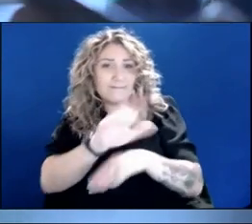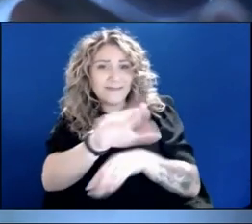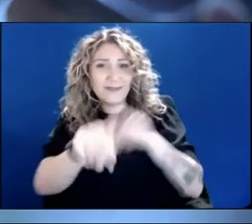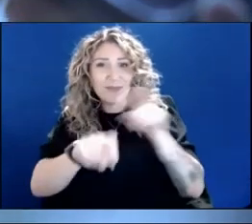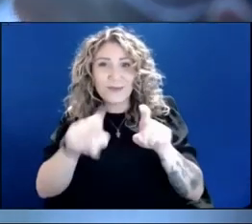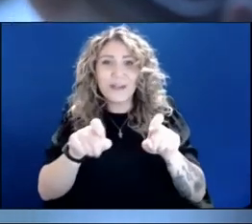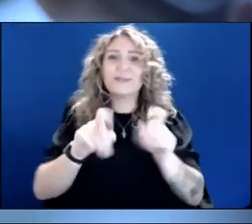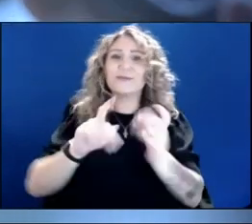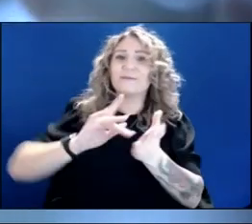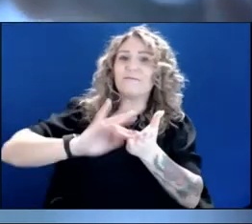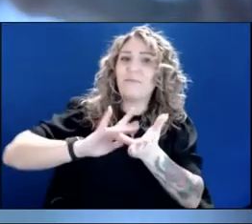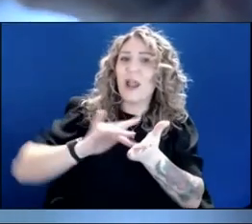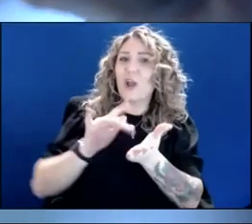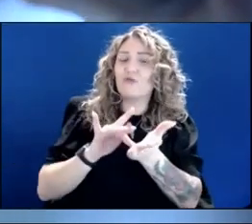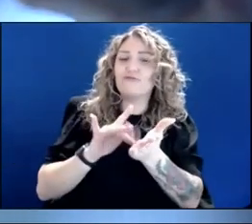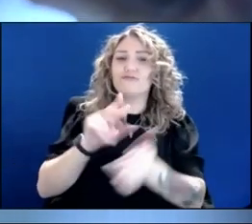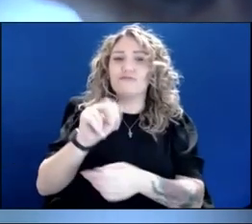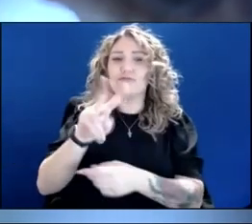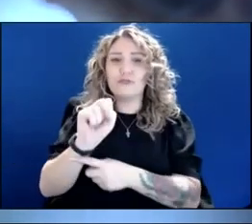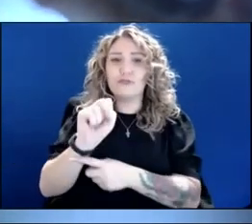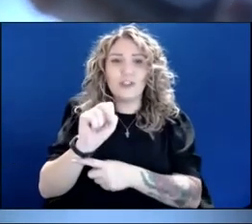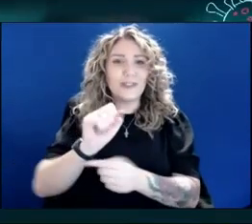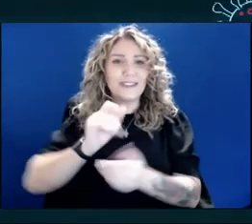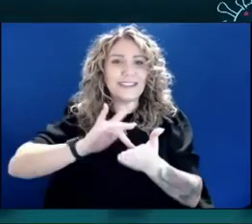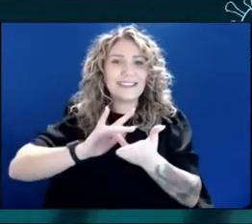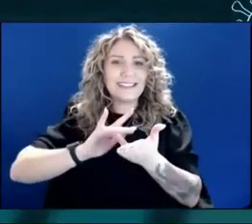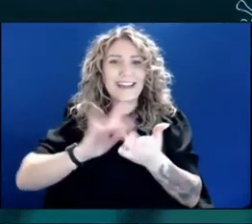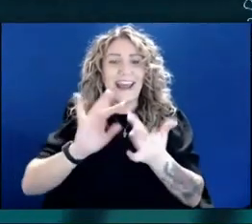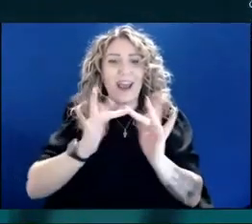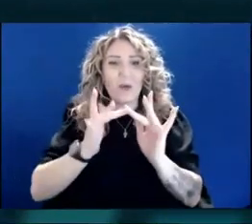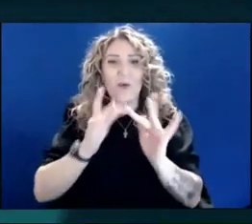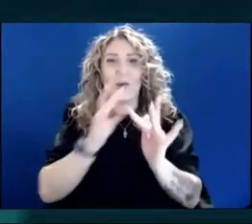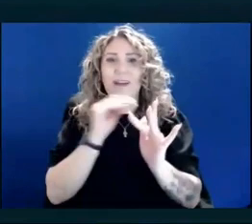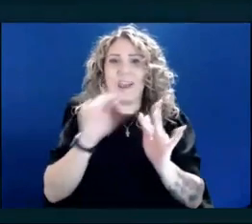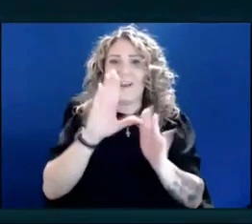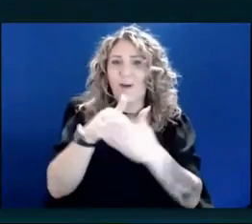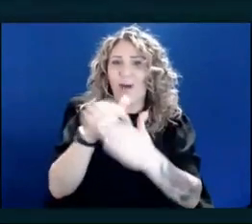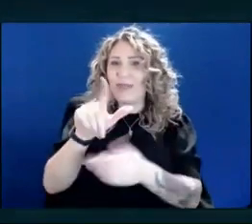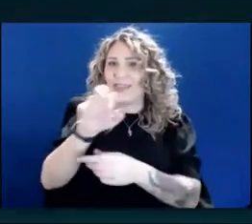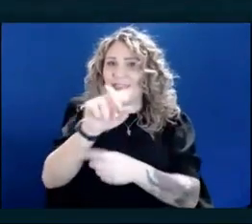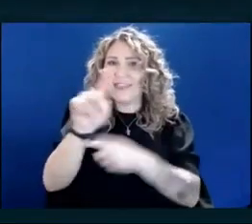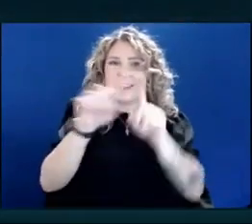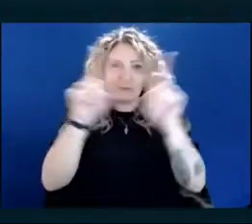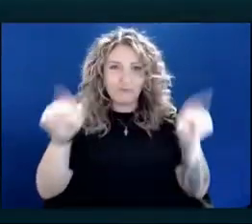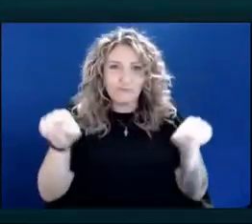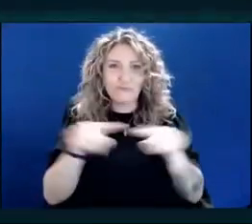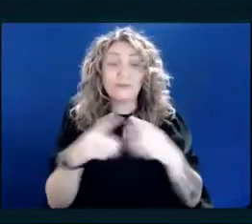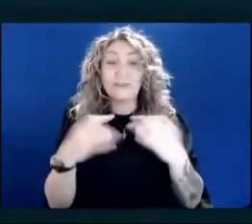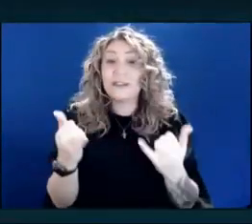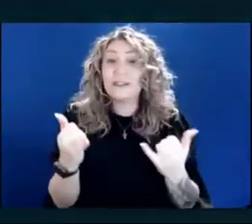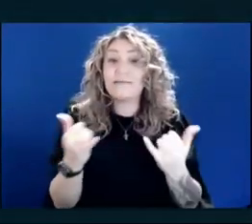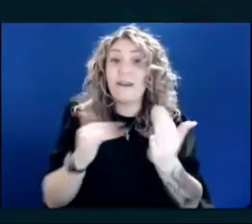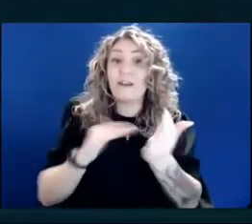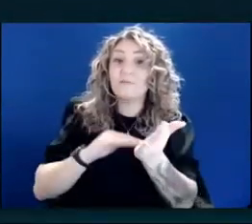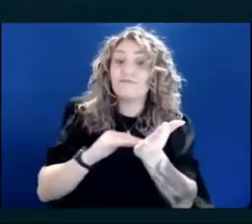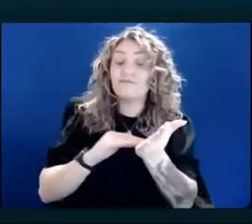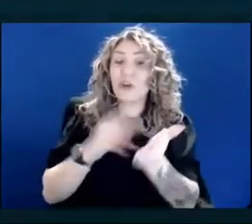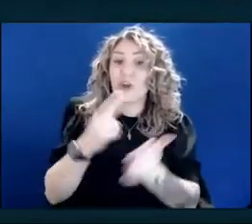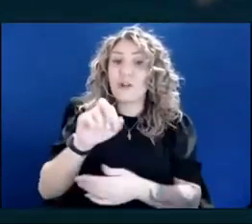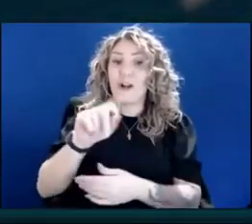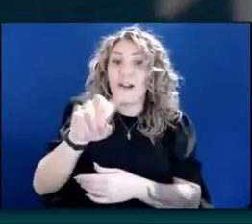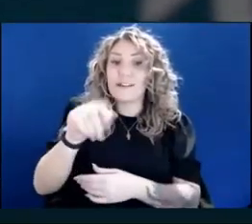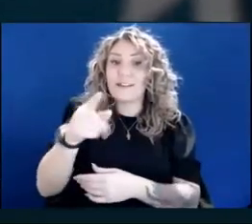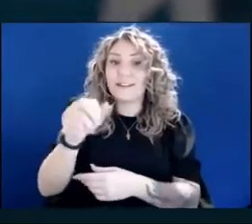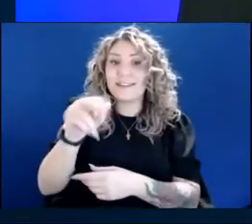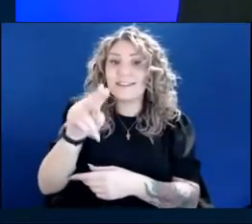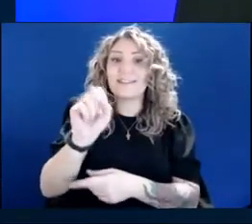to those right there on your screen. Let's get to Dr. Dana Hawkinson this morning, Medical Director of Infection Prevention and Control, joining us with our COVID cab.